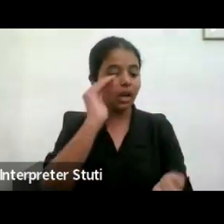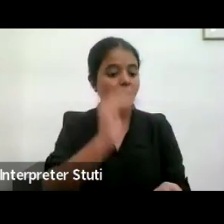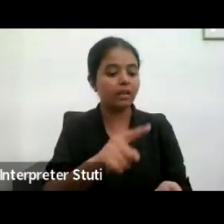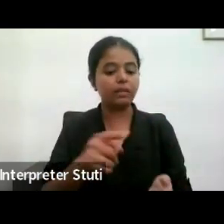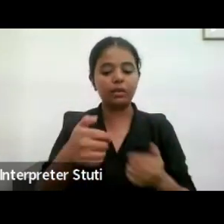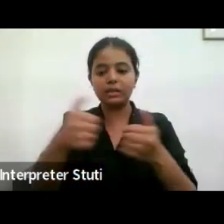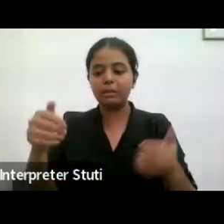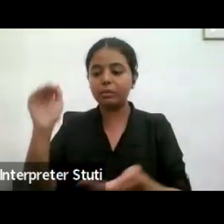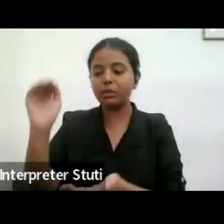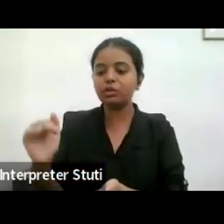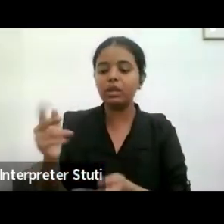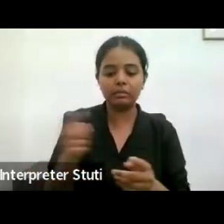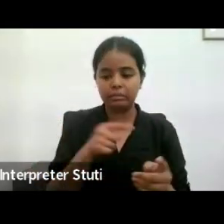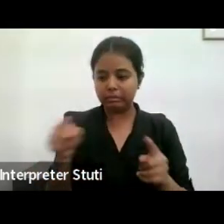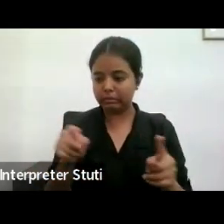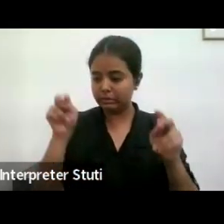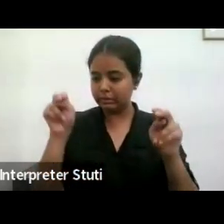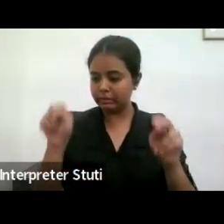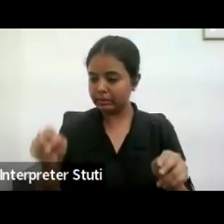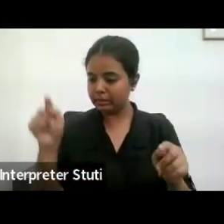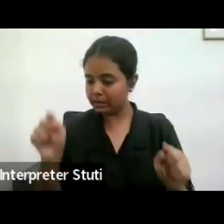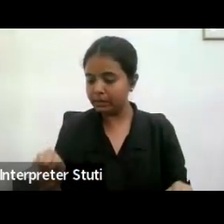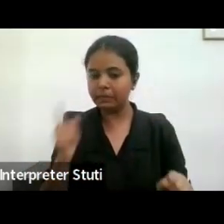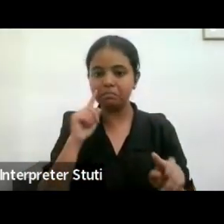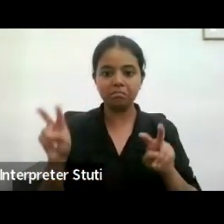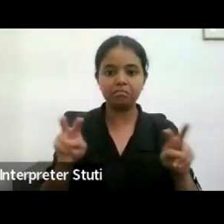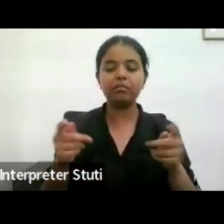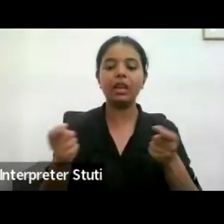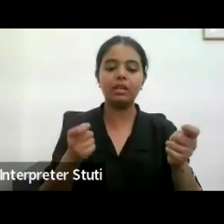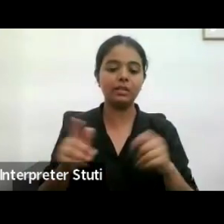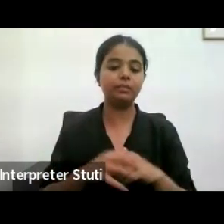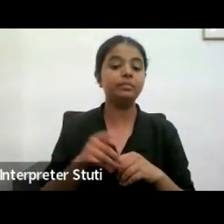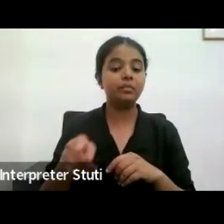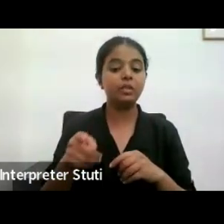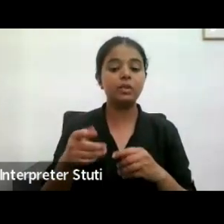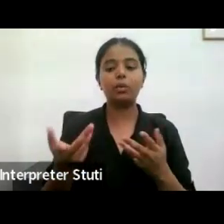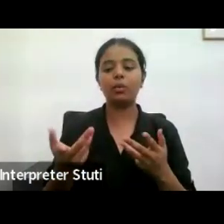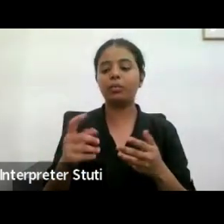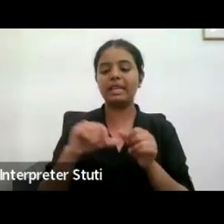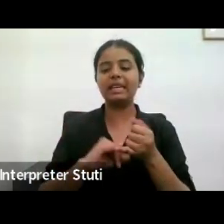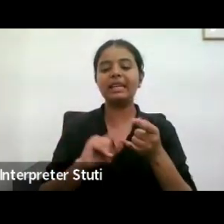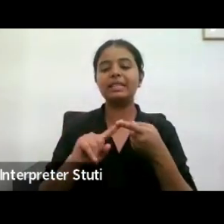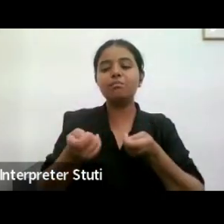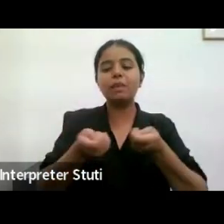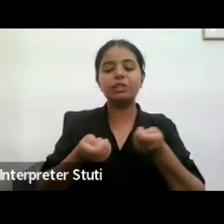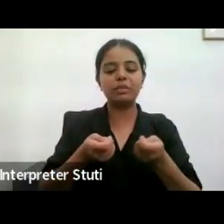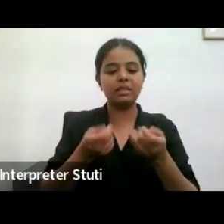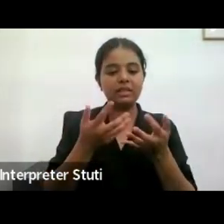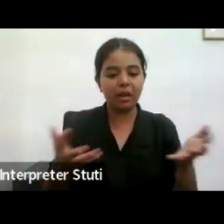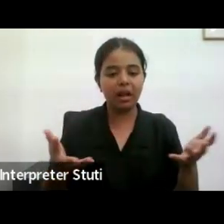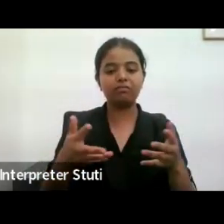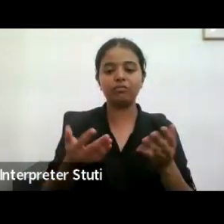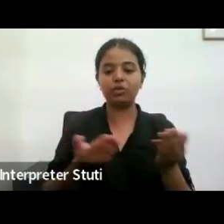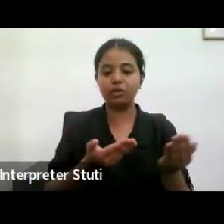our case management services, our case management tools, much more disability inclusive.